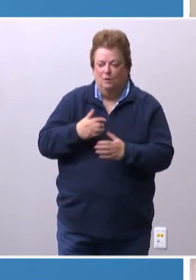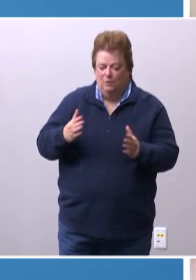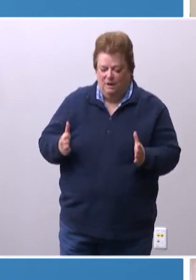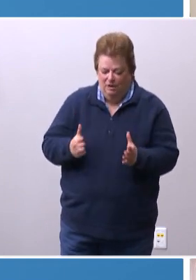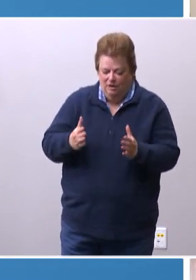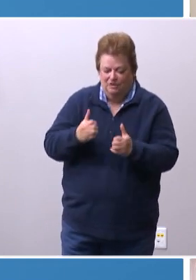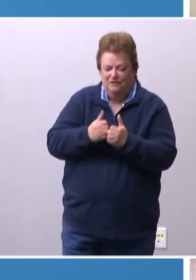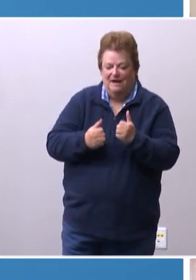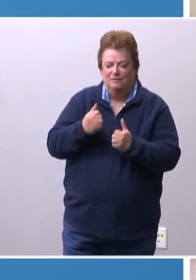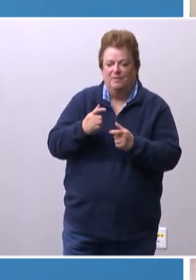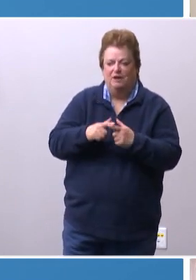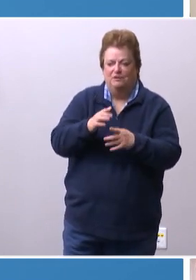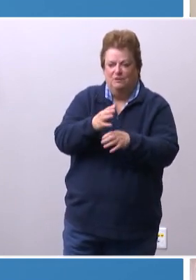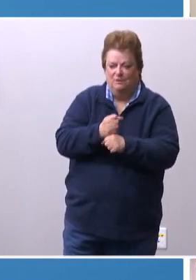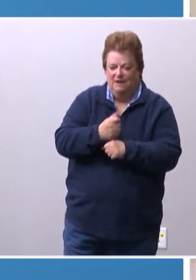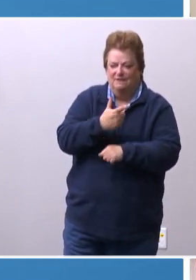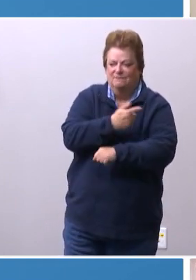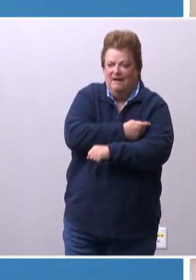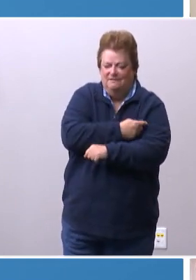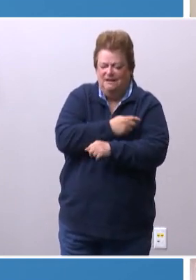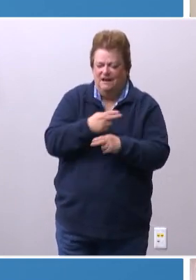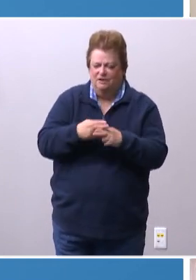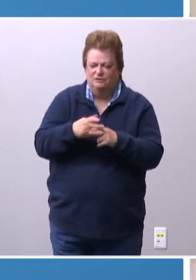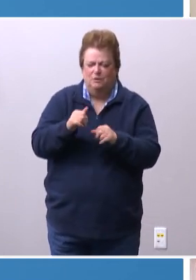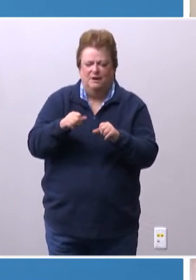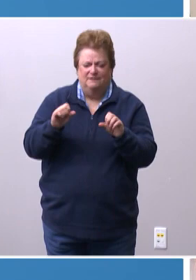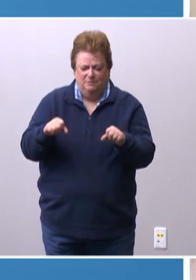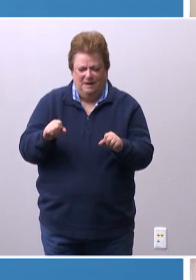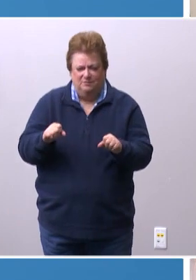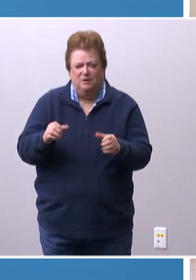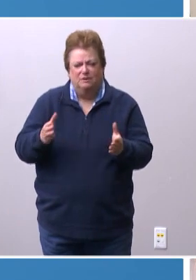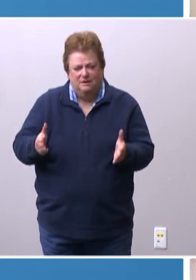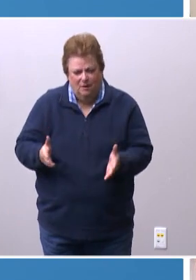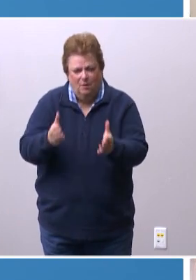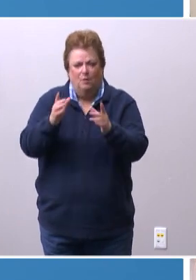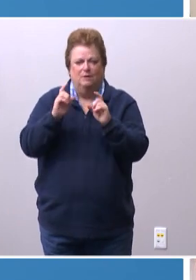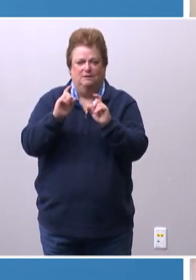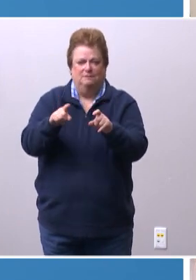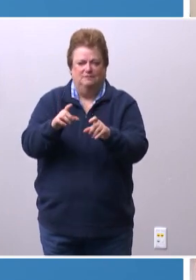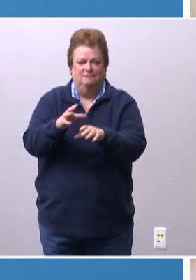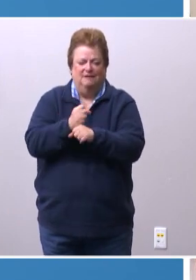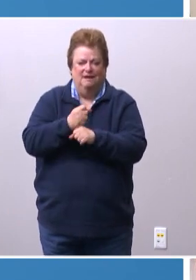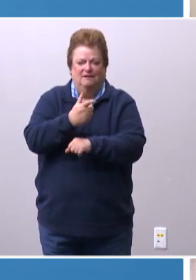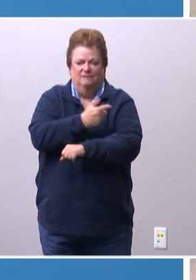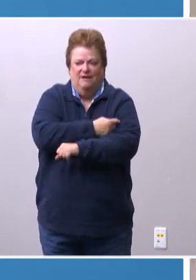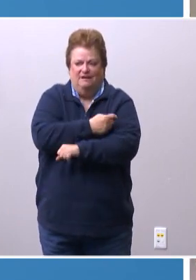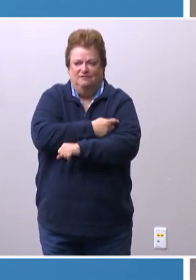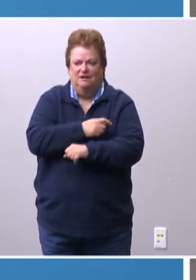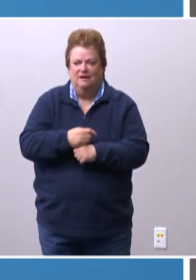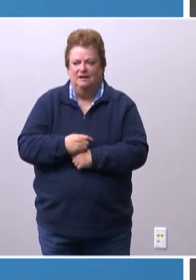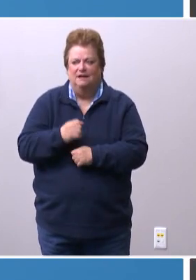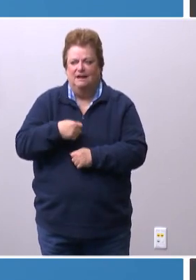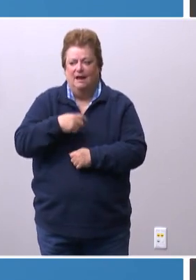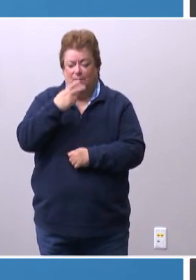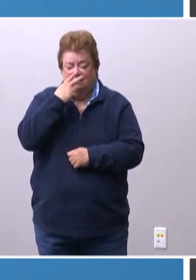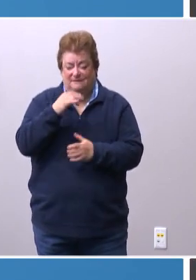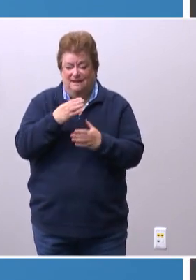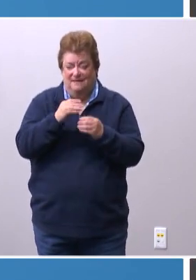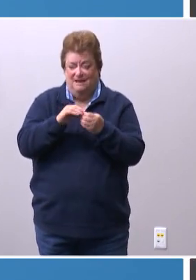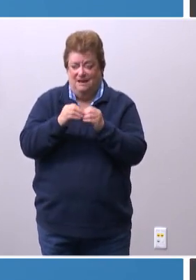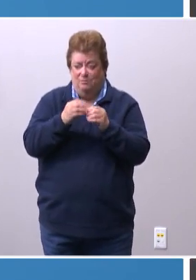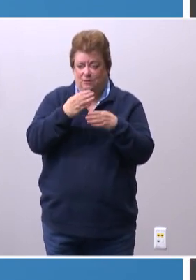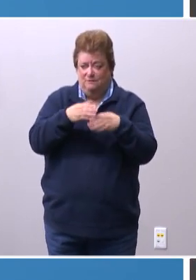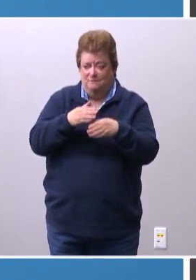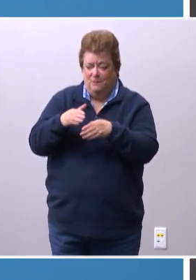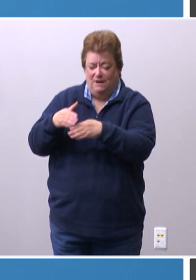get vaccinated as soon as possible to get vaccinated. Here's a breakdown of people fully vaccinated by